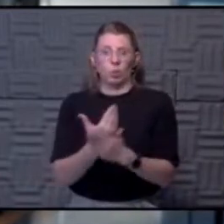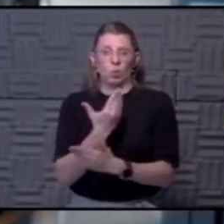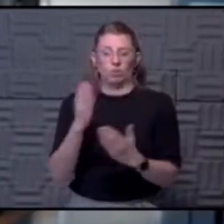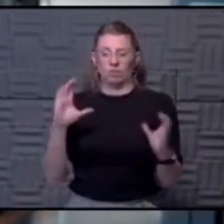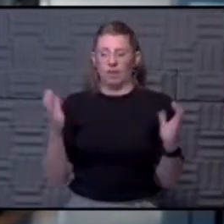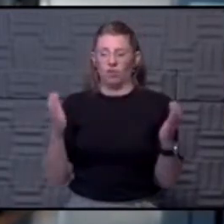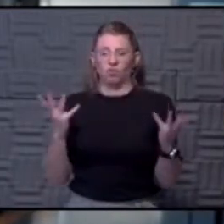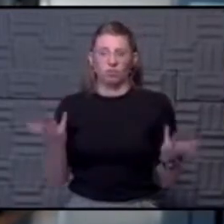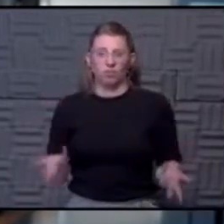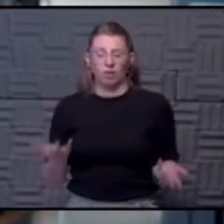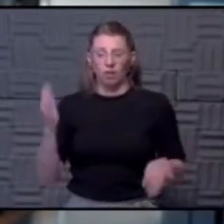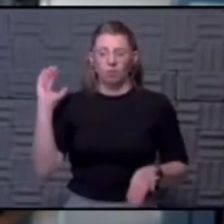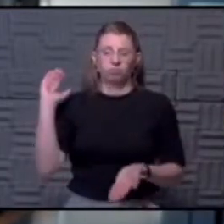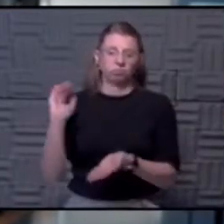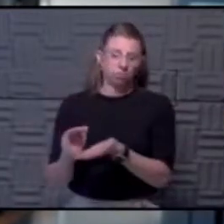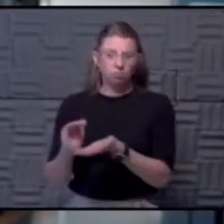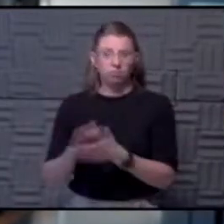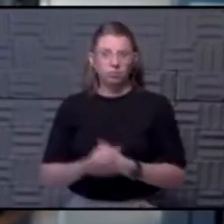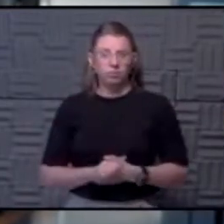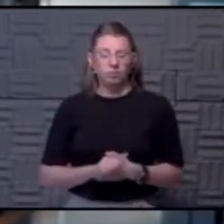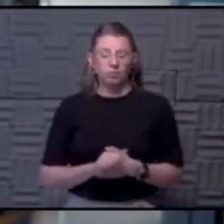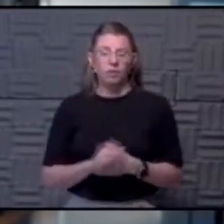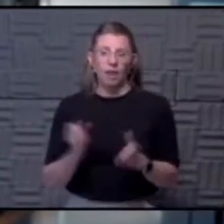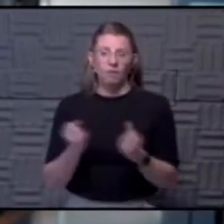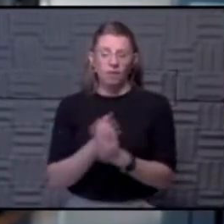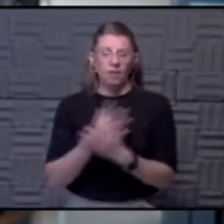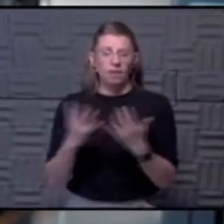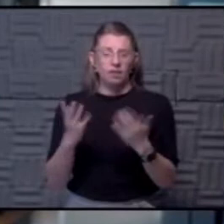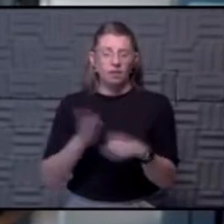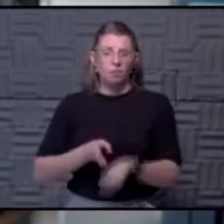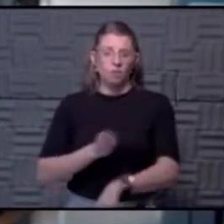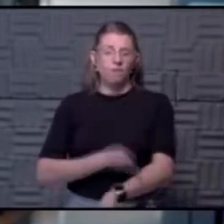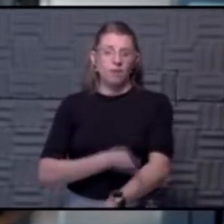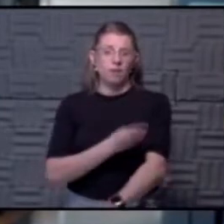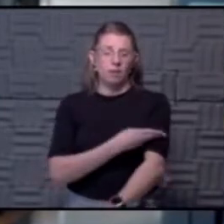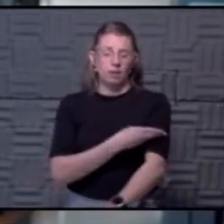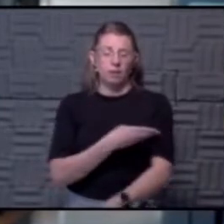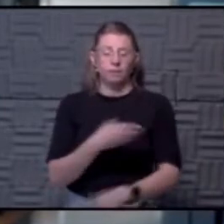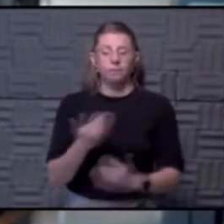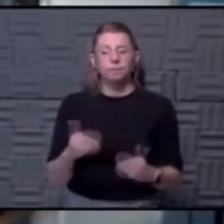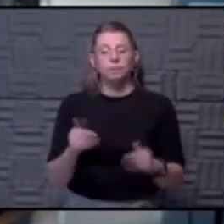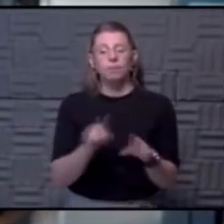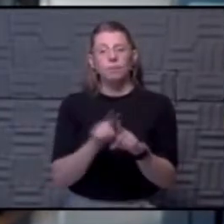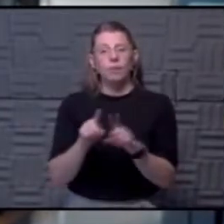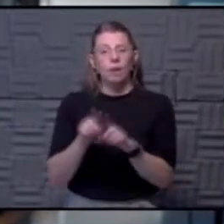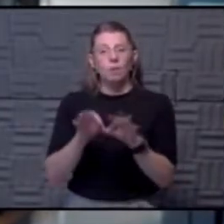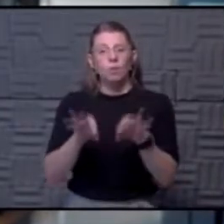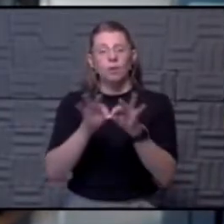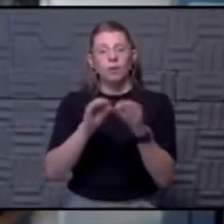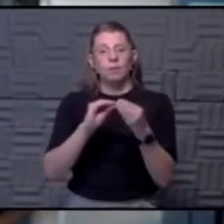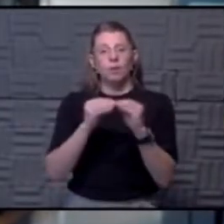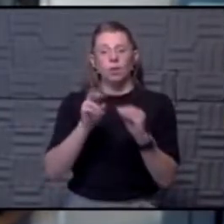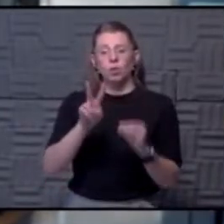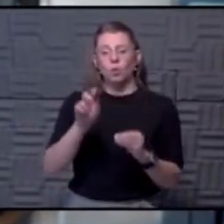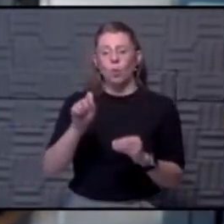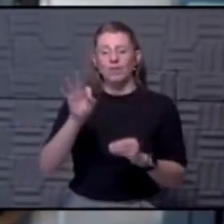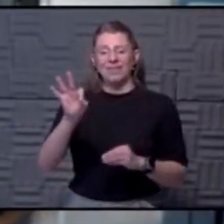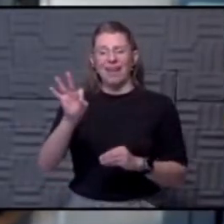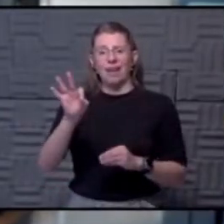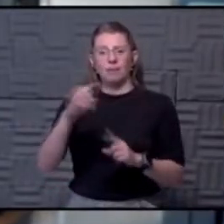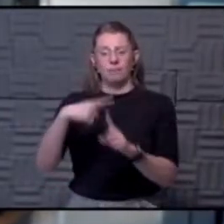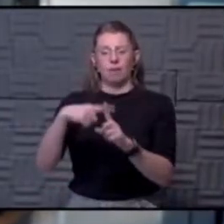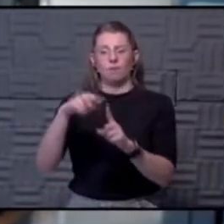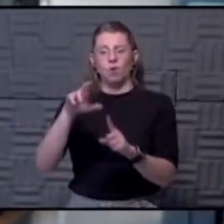So everything's on the up and up. And a very striking number is 2.9% positivity